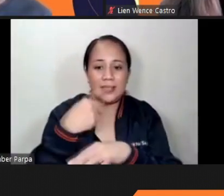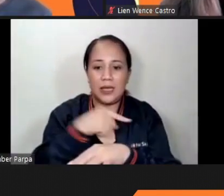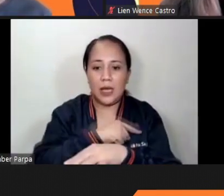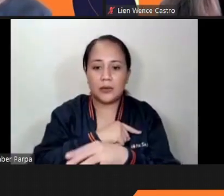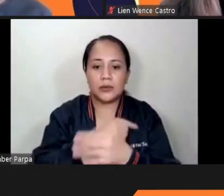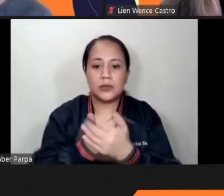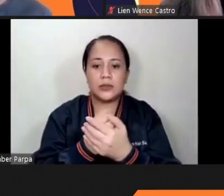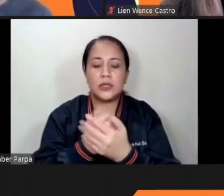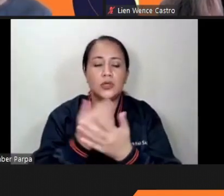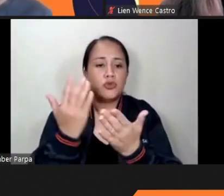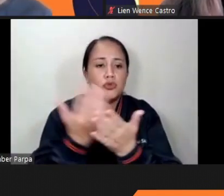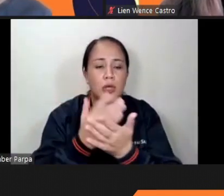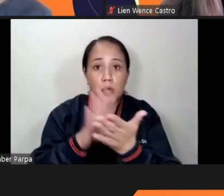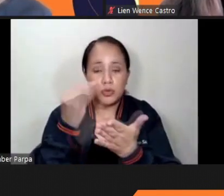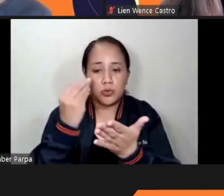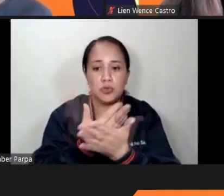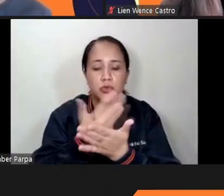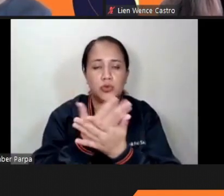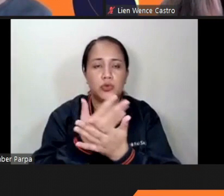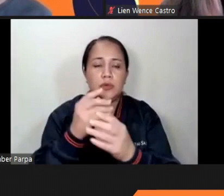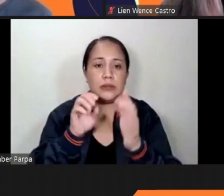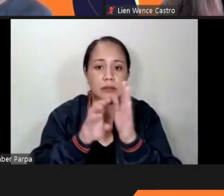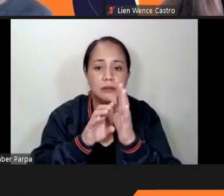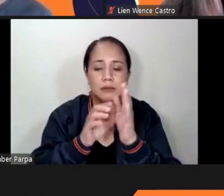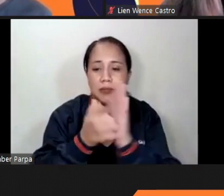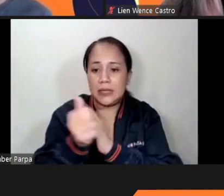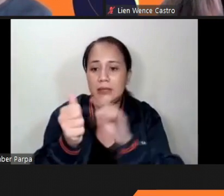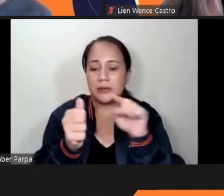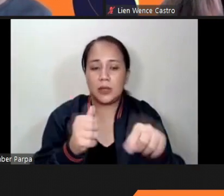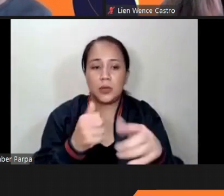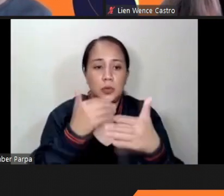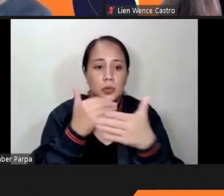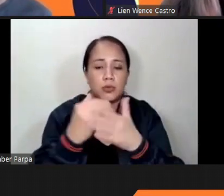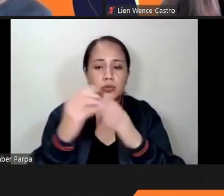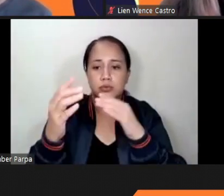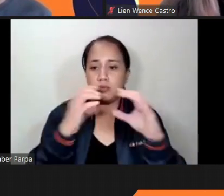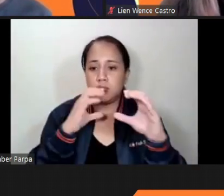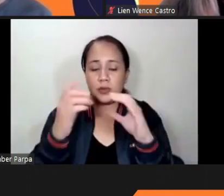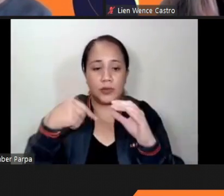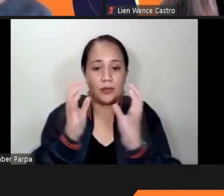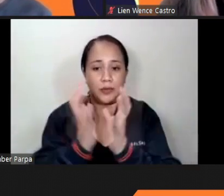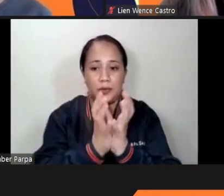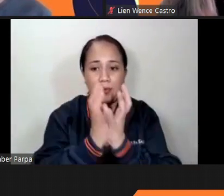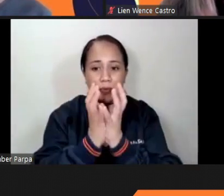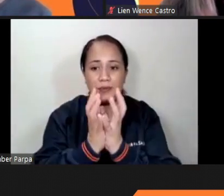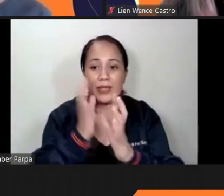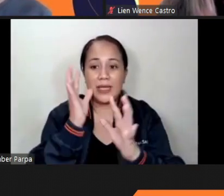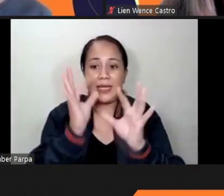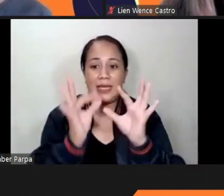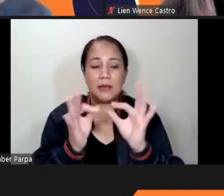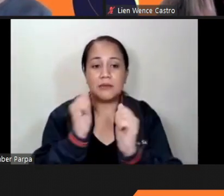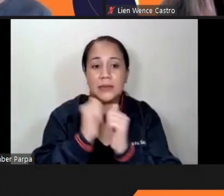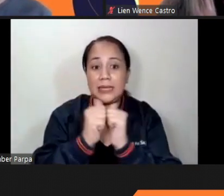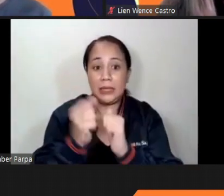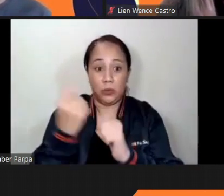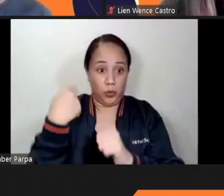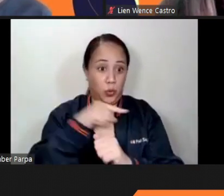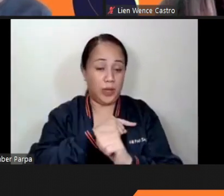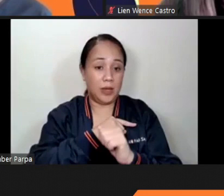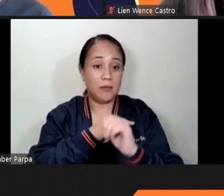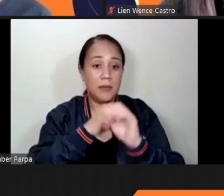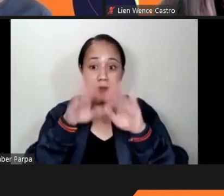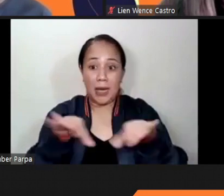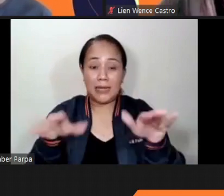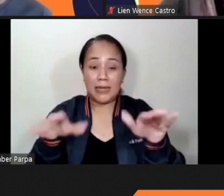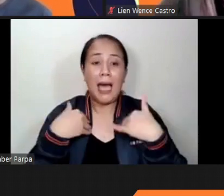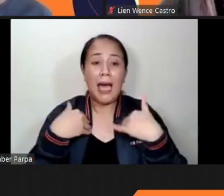skills, have fun, and develop a closer communication to our community. So ibig sabihin tayong mga bata ay may malaking